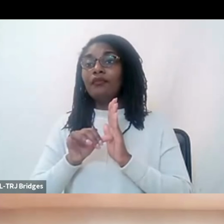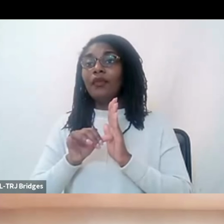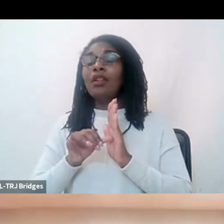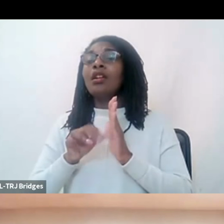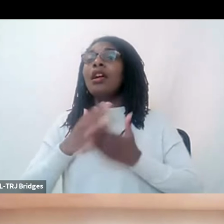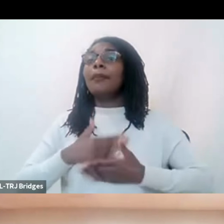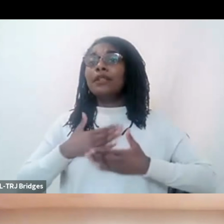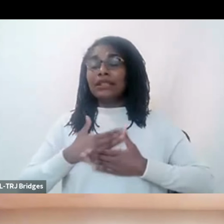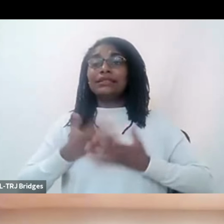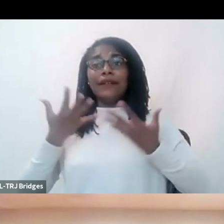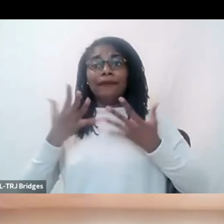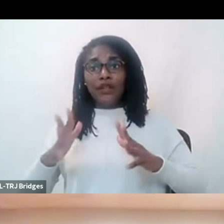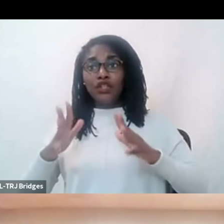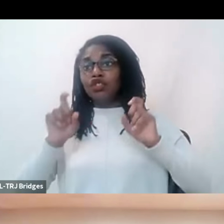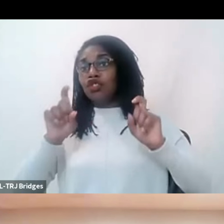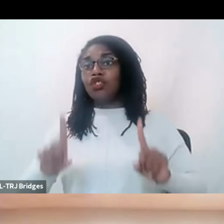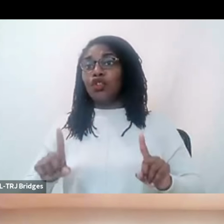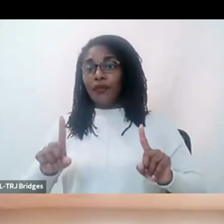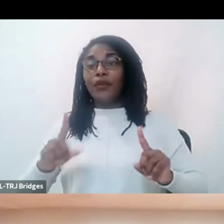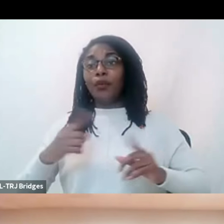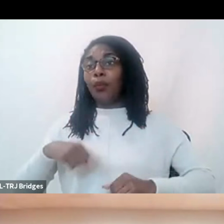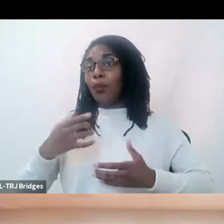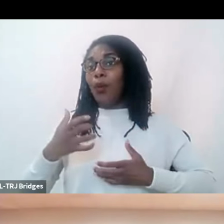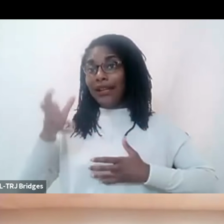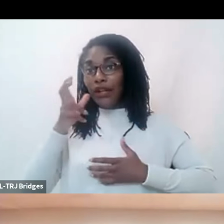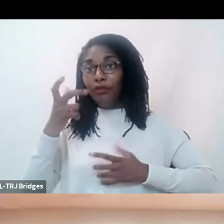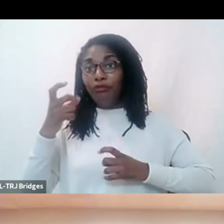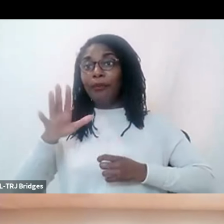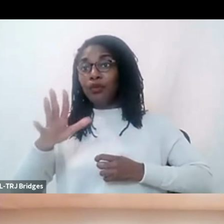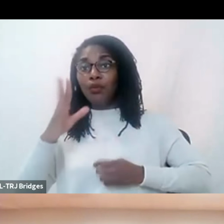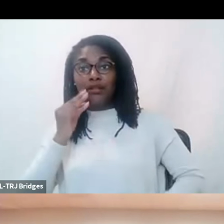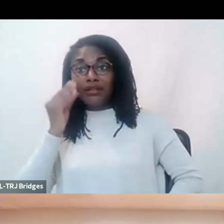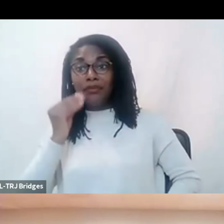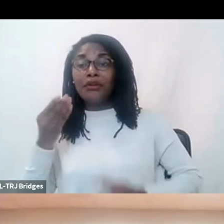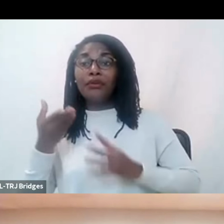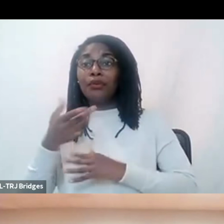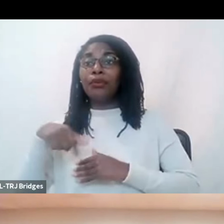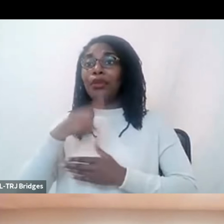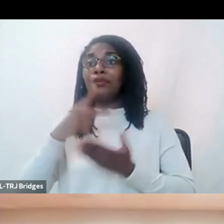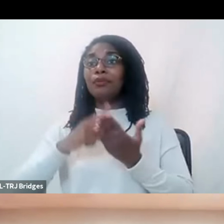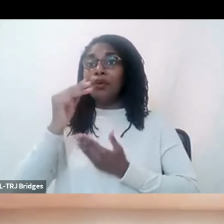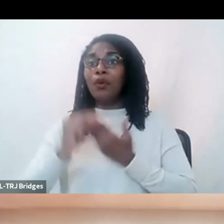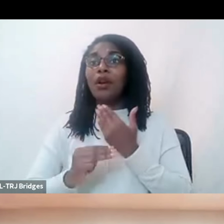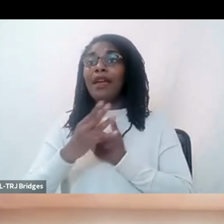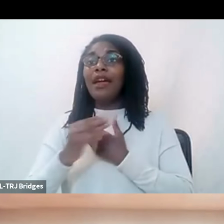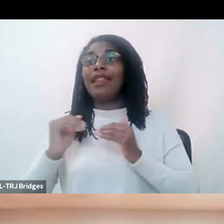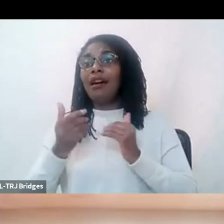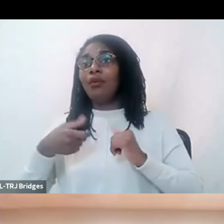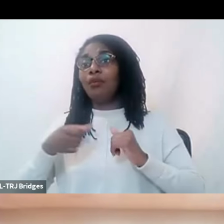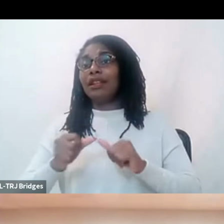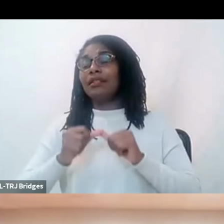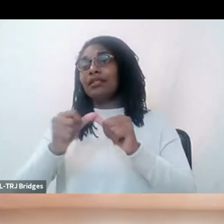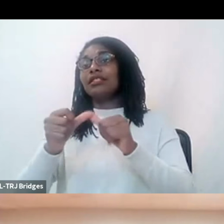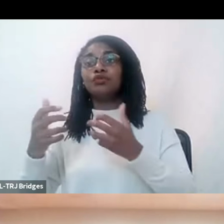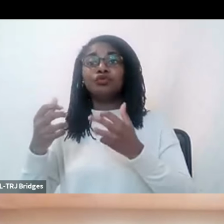program survey. We really would love to hear your voice and hear what you thought about today's program and how we can continue to